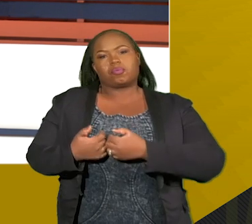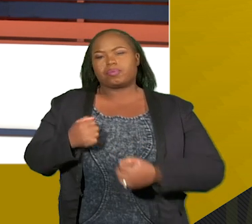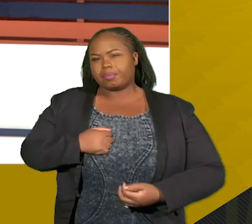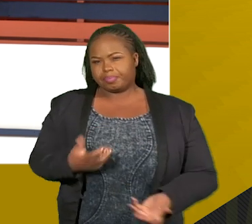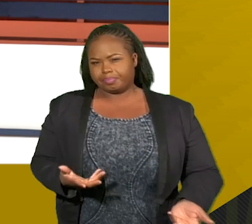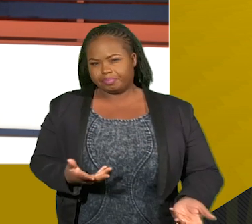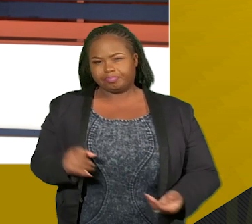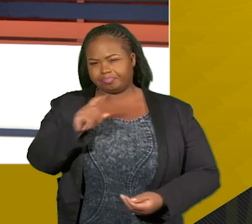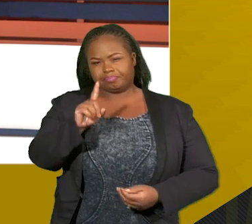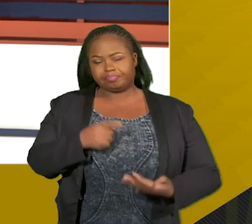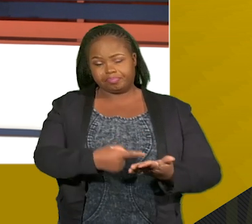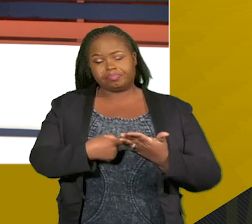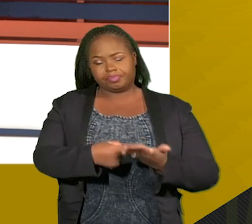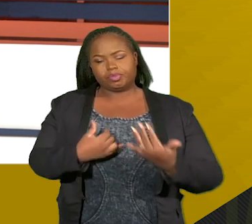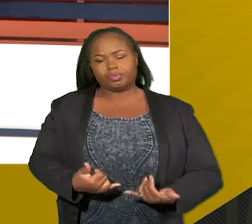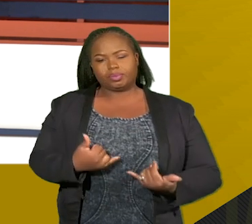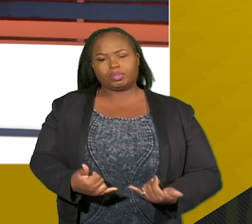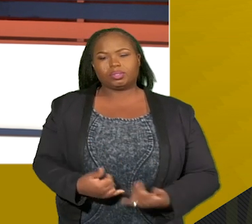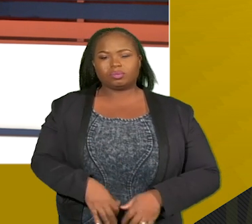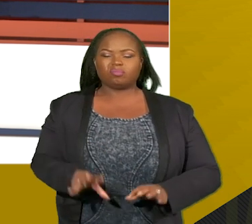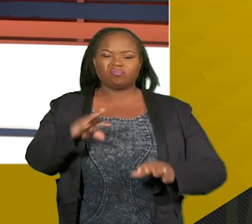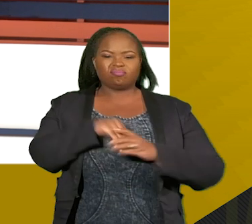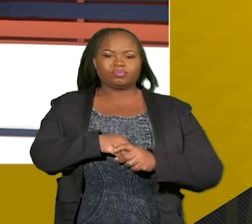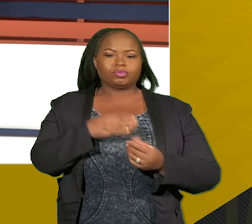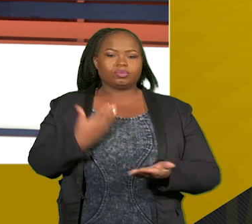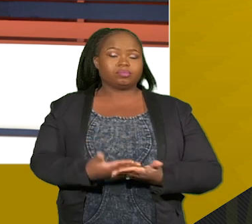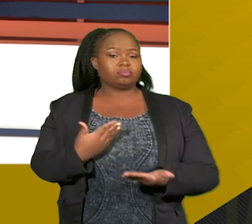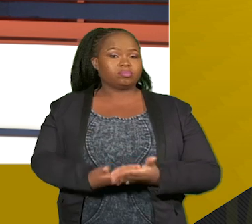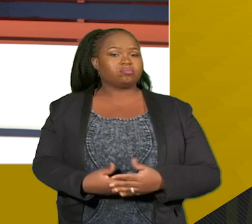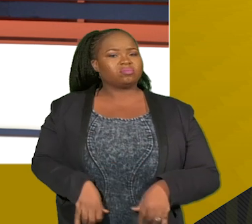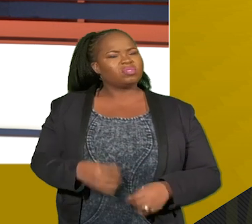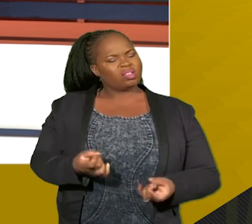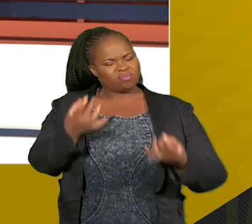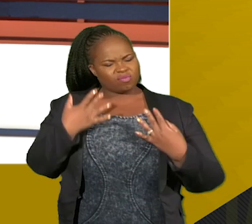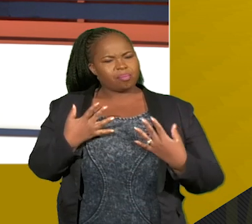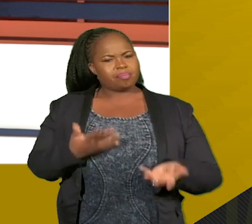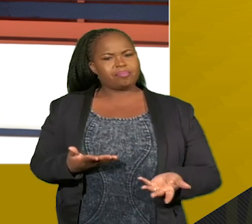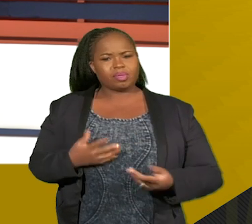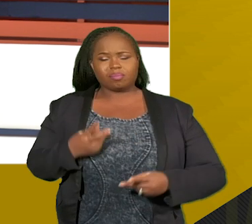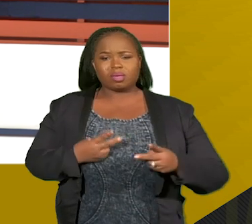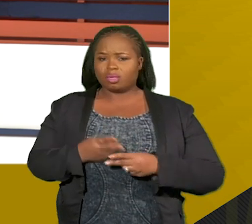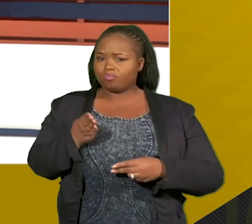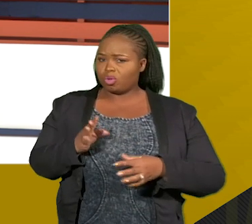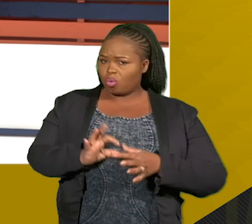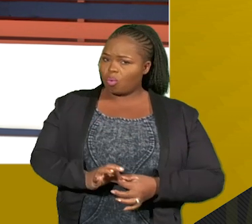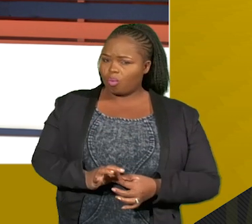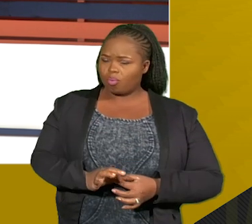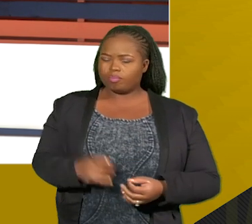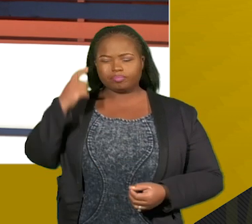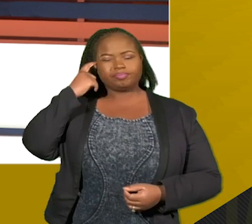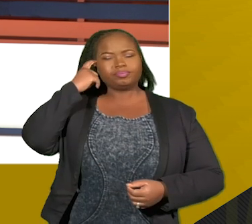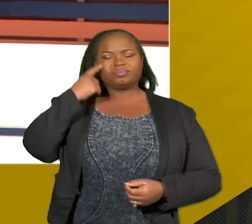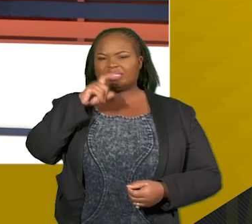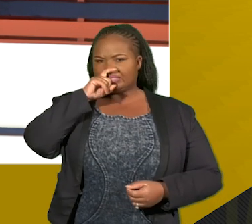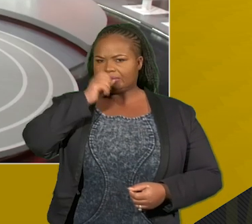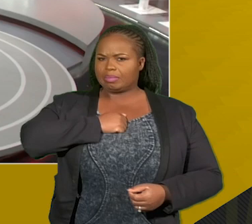partner? That's what we're talking about lukhono mga daily thetha. Khopela gore o join the conversation ya rona, o re botsa le wena gore mo dule mo ga ina. O di botsa question ya gore se